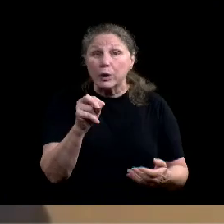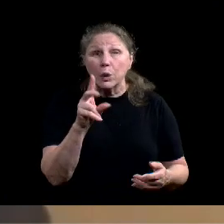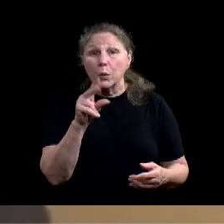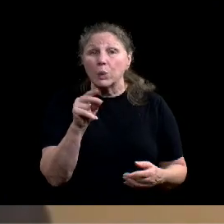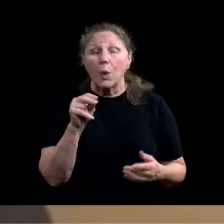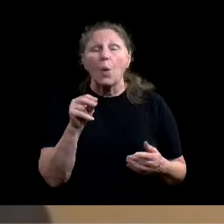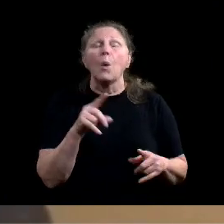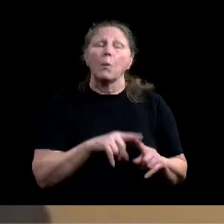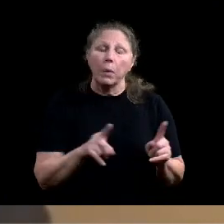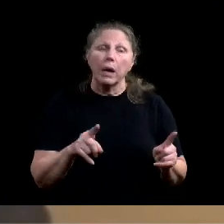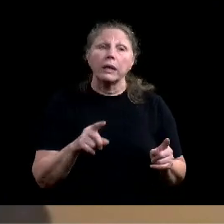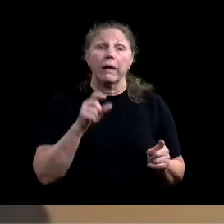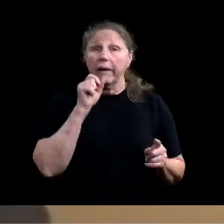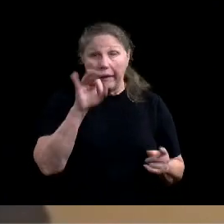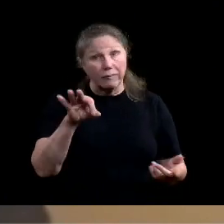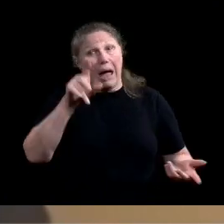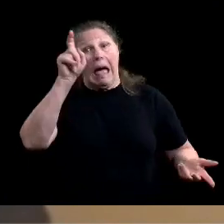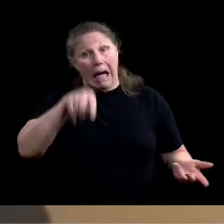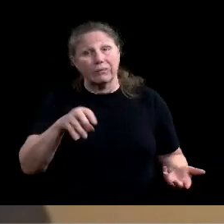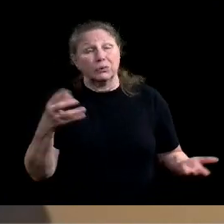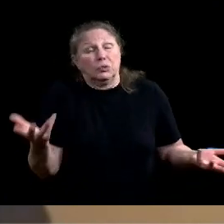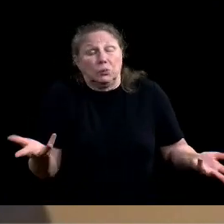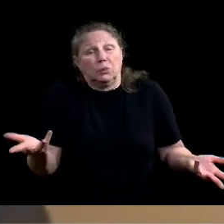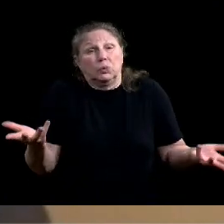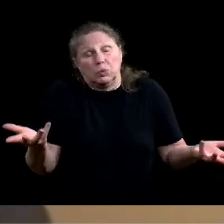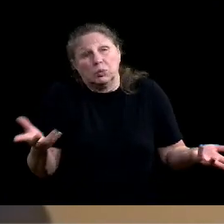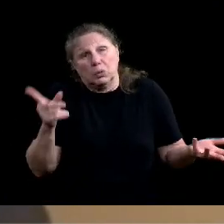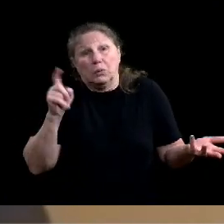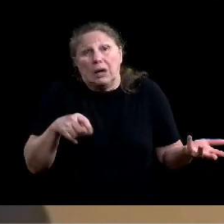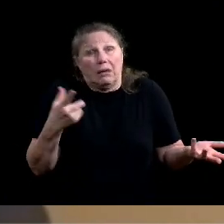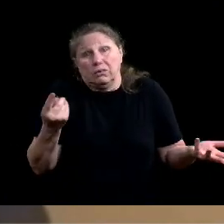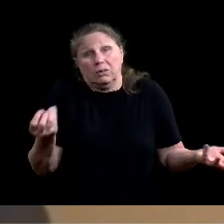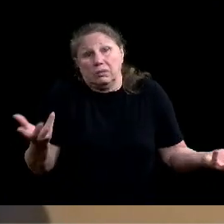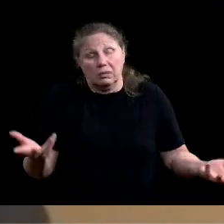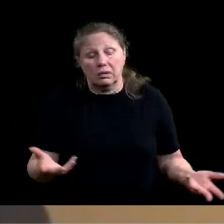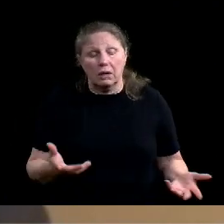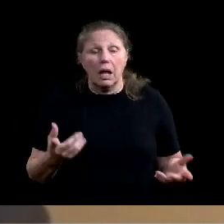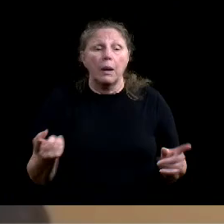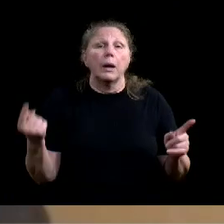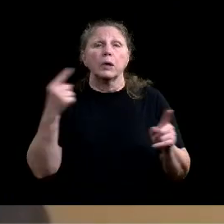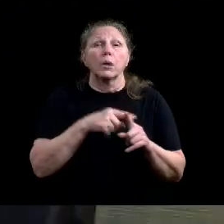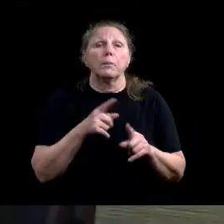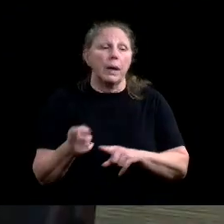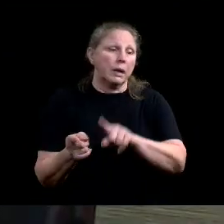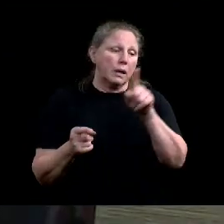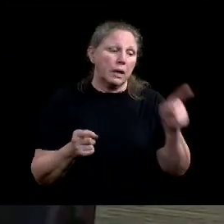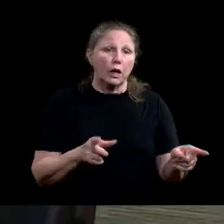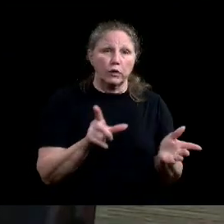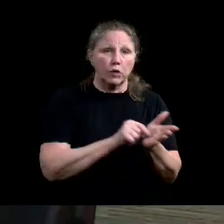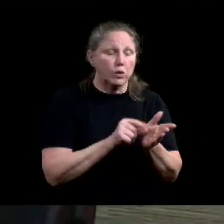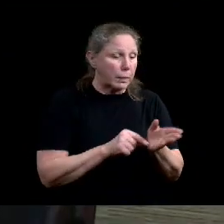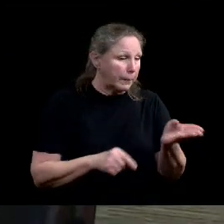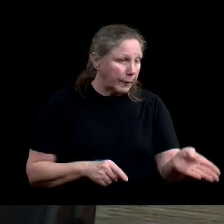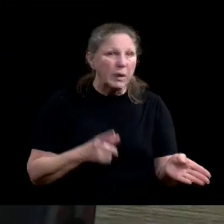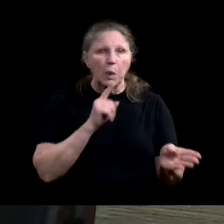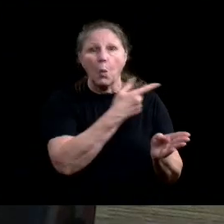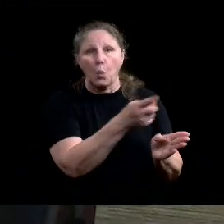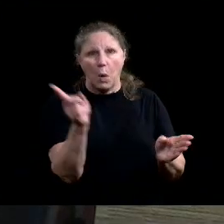effort. I'll go back to Rhiannon. We'll try to get one more question from each of you. So Rhiannon at Waco Trib.